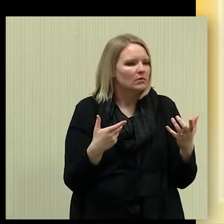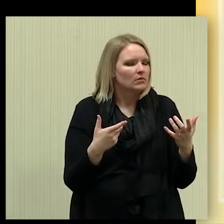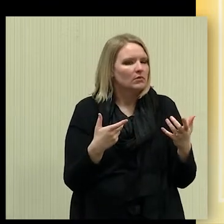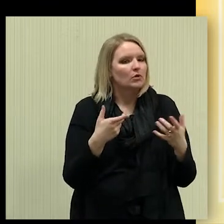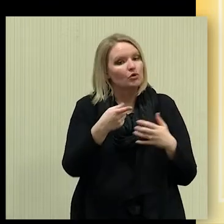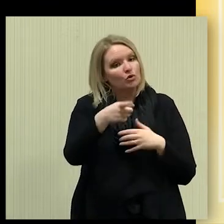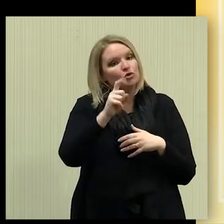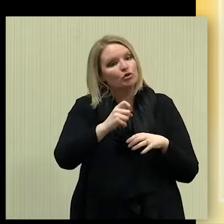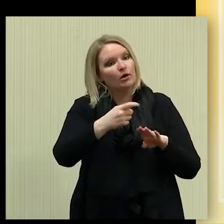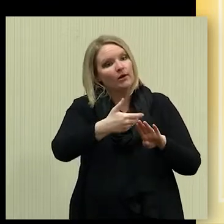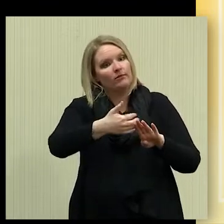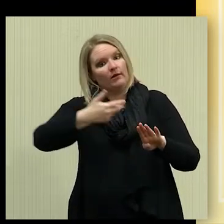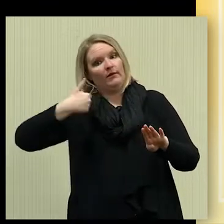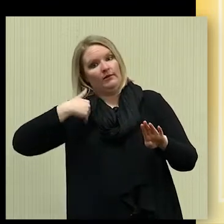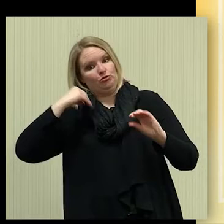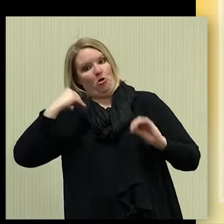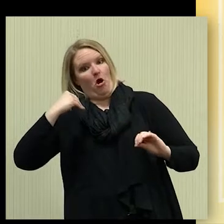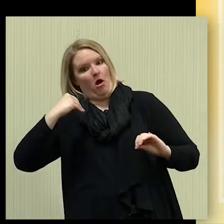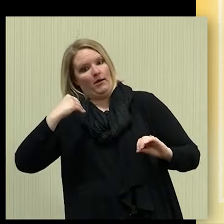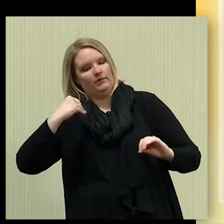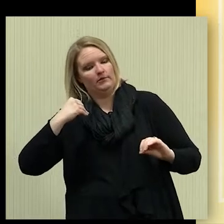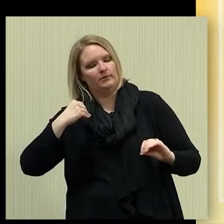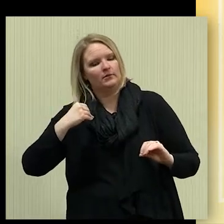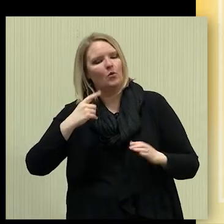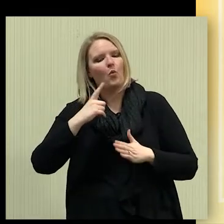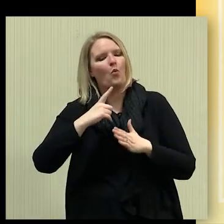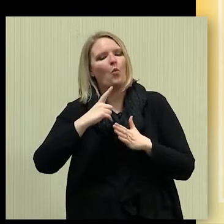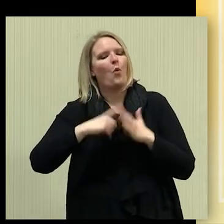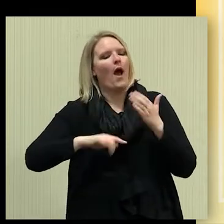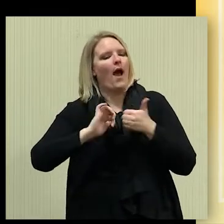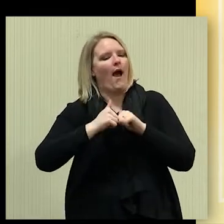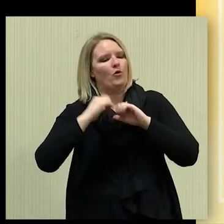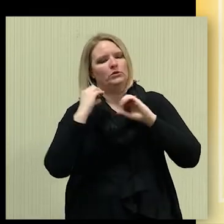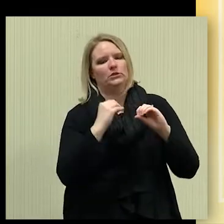taught, and how would you teach it?